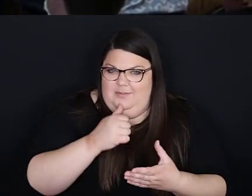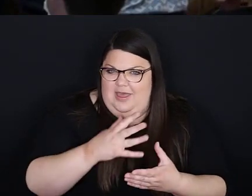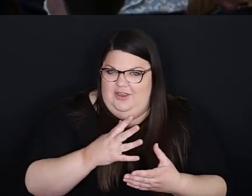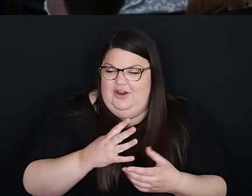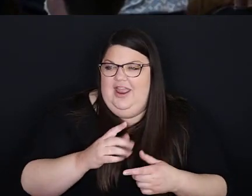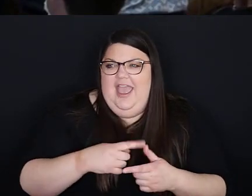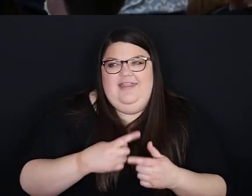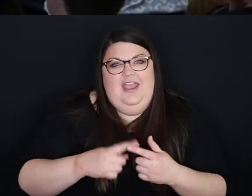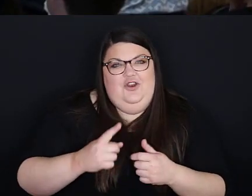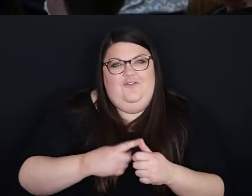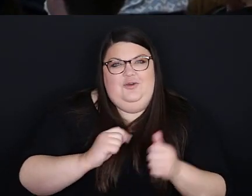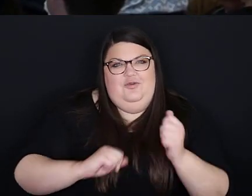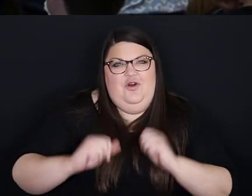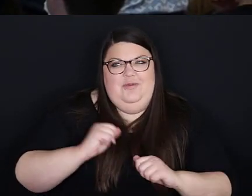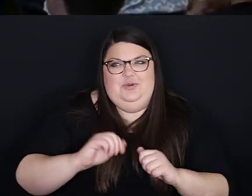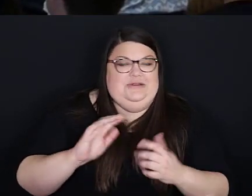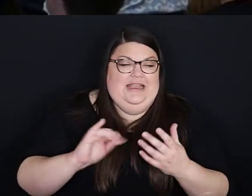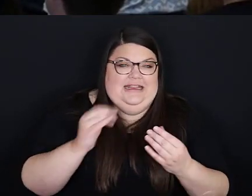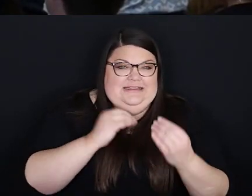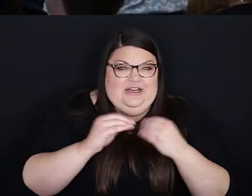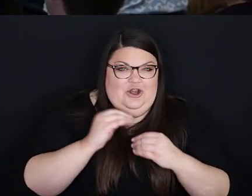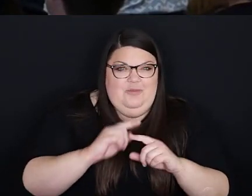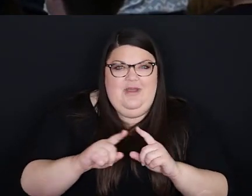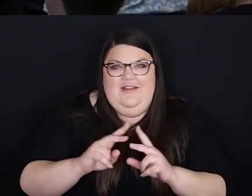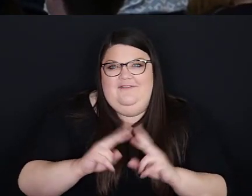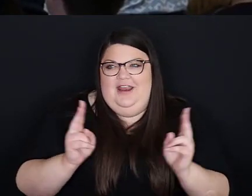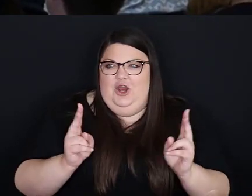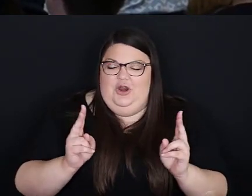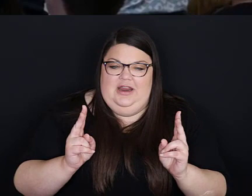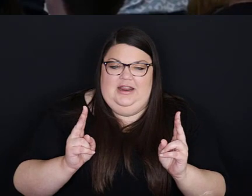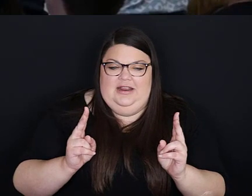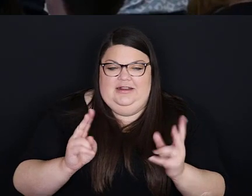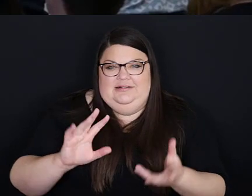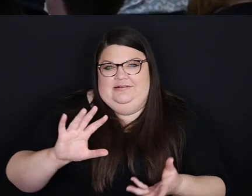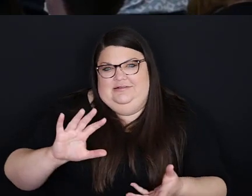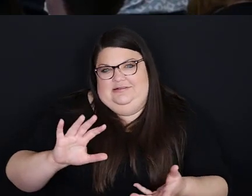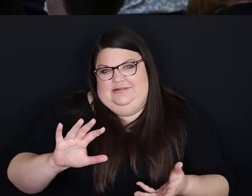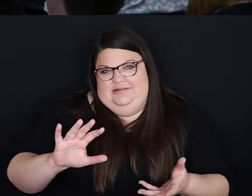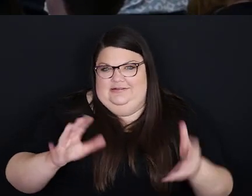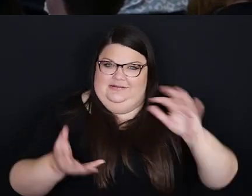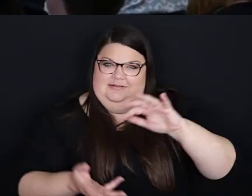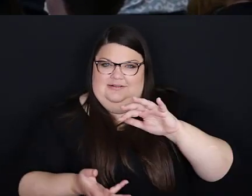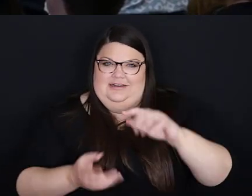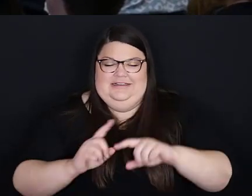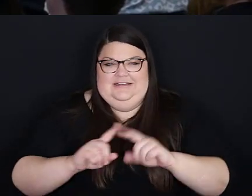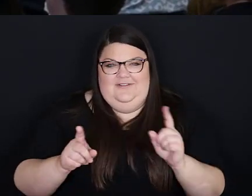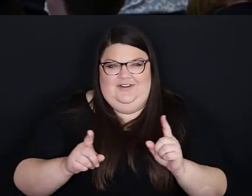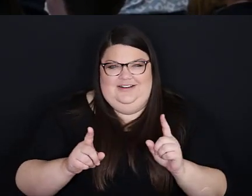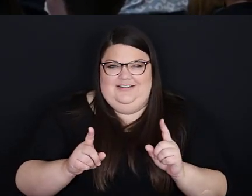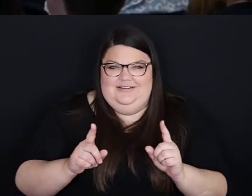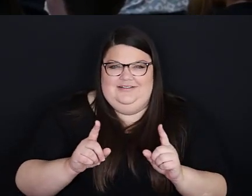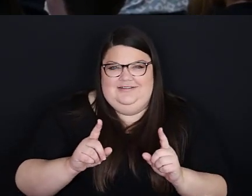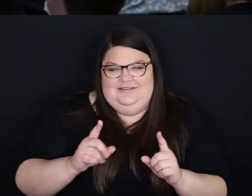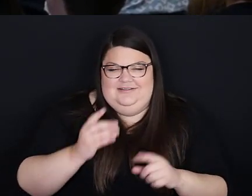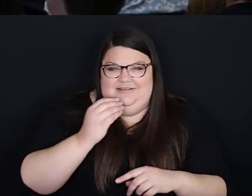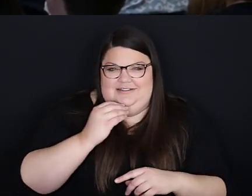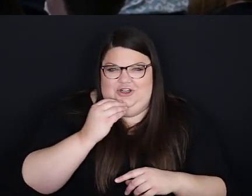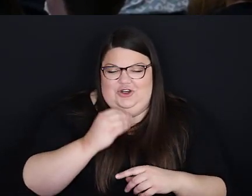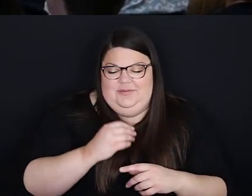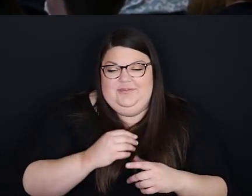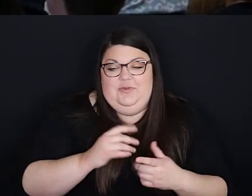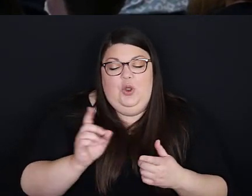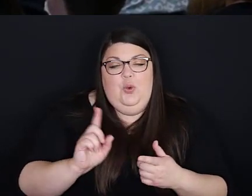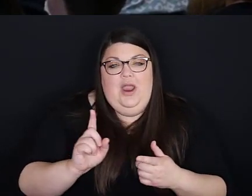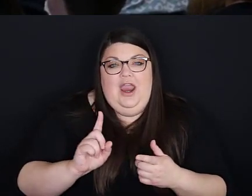performances was this kind of dinner, but it was a very turned upside down dinner party, right, where